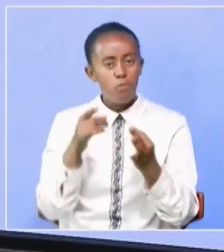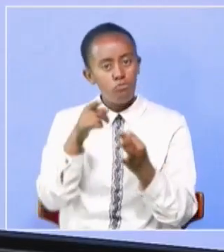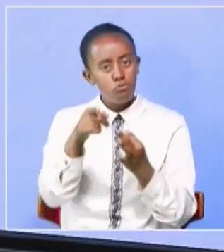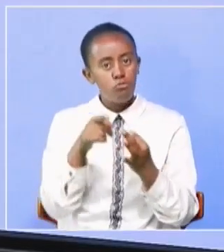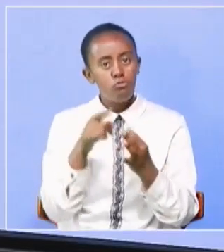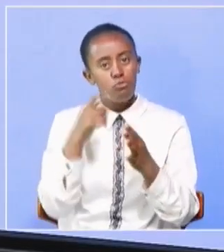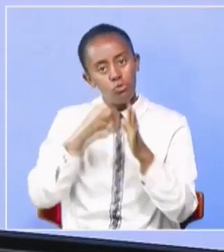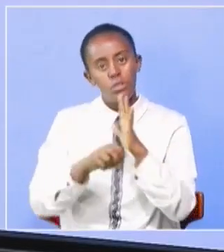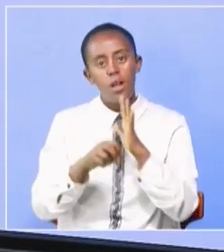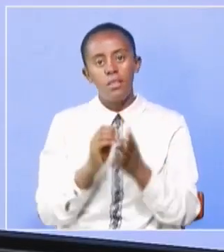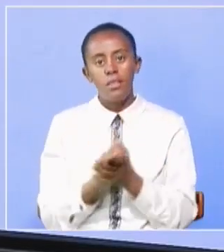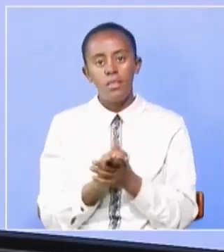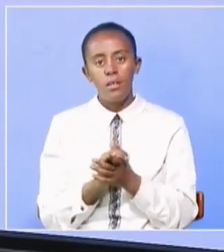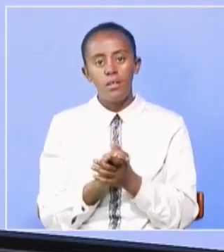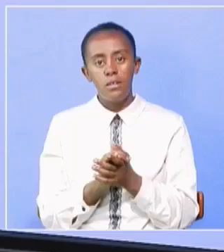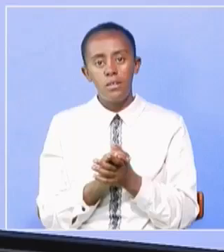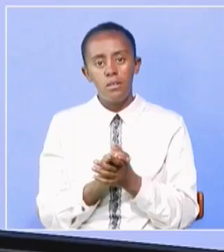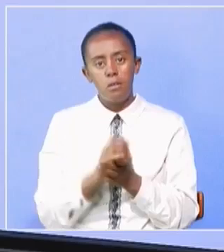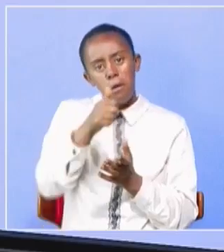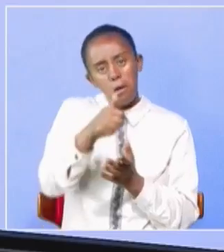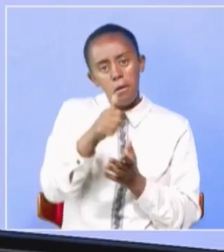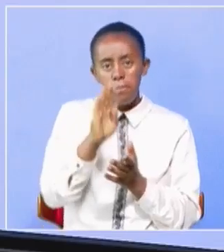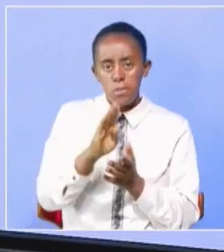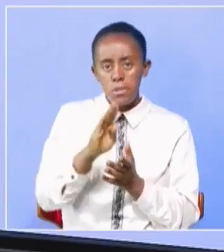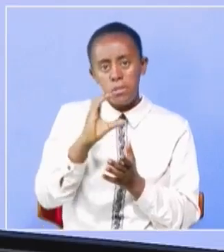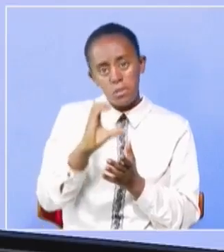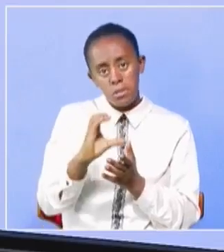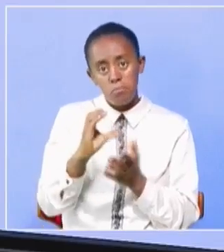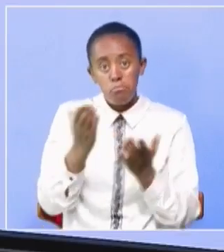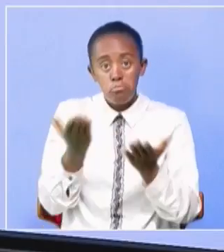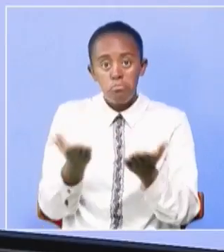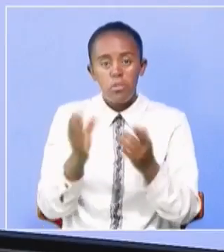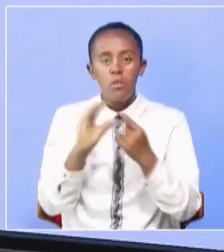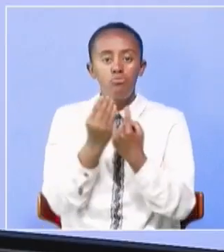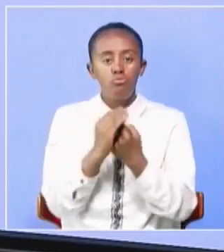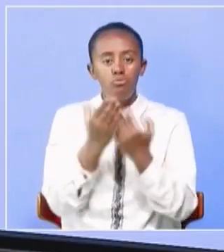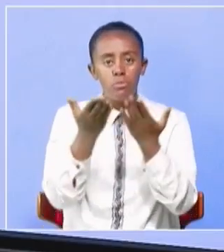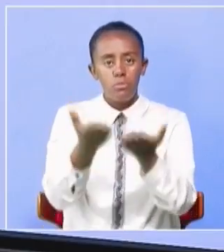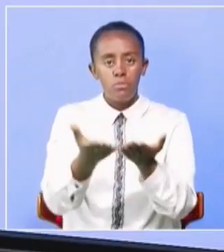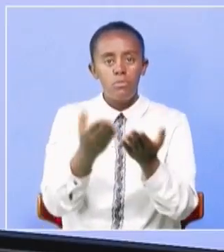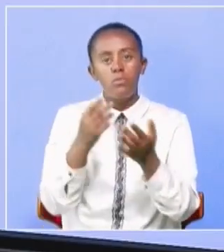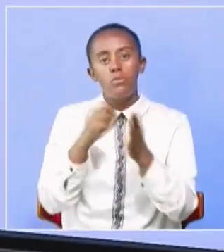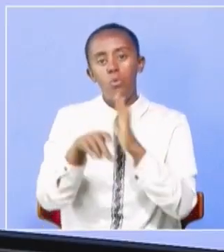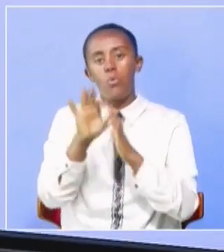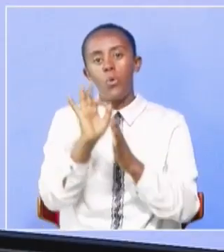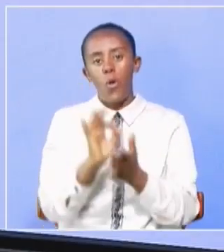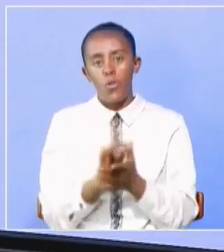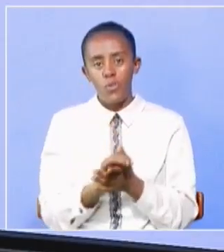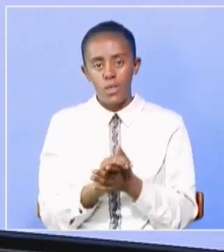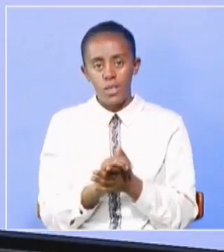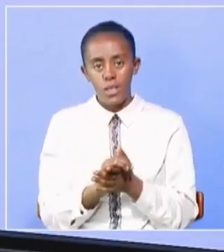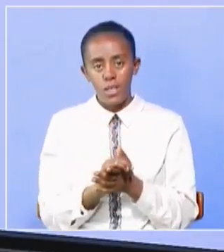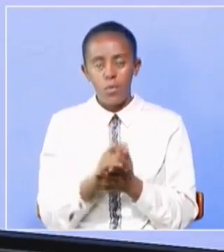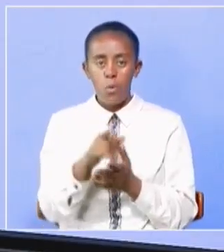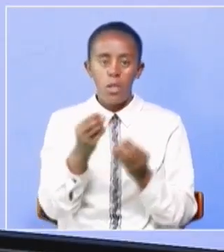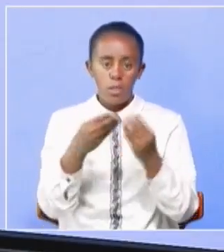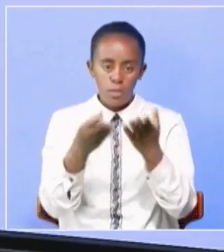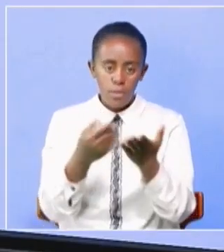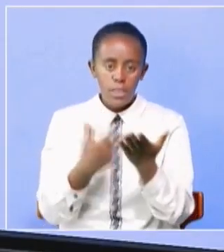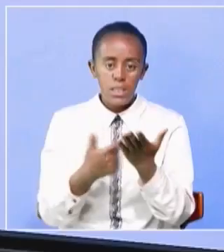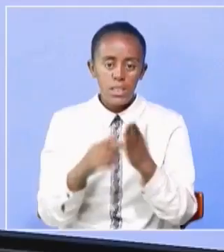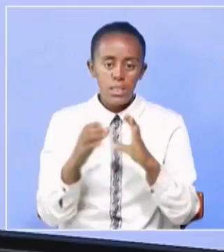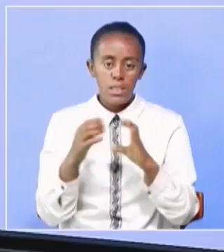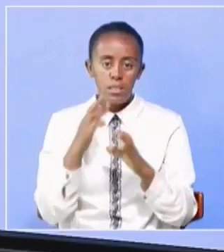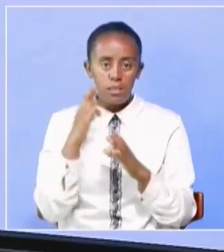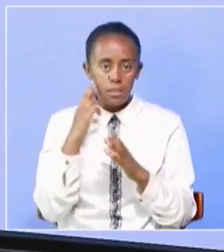your results. Either you get A, B, or C, depending on what you have got, what you have given in this case.